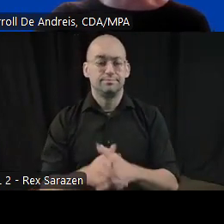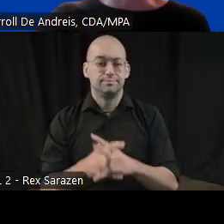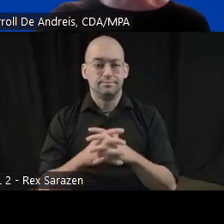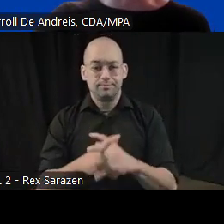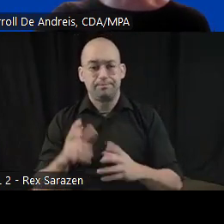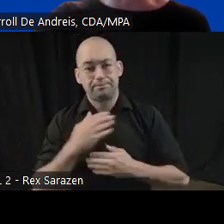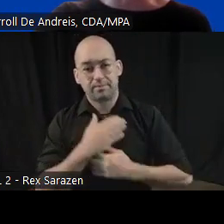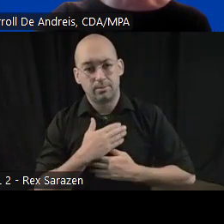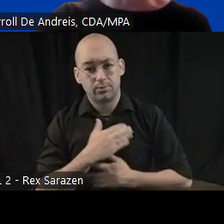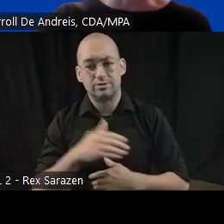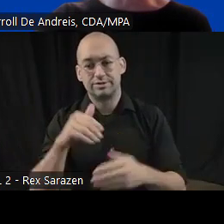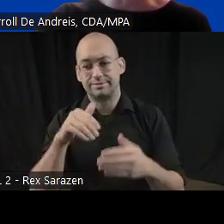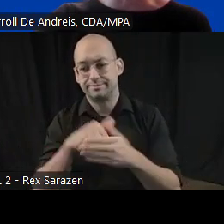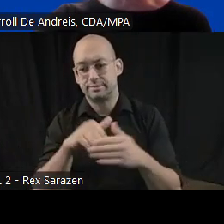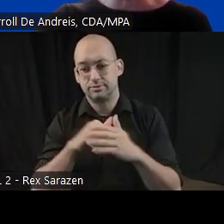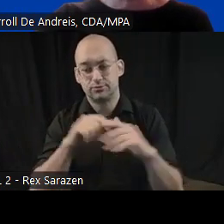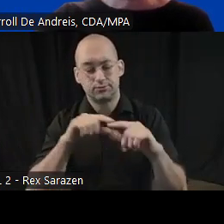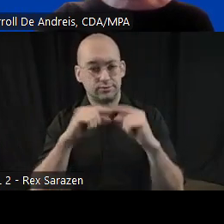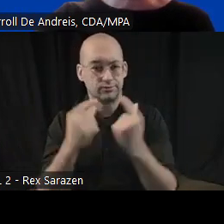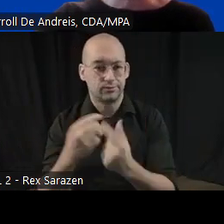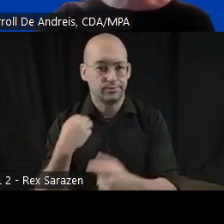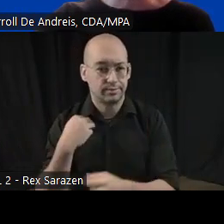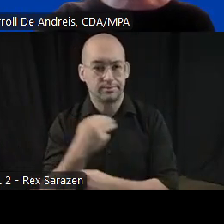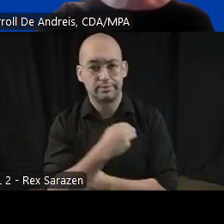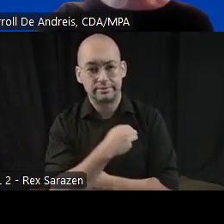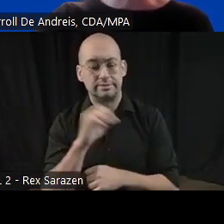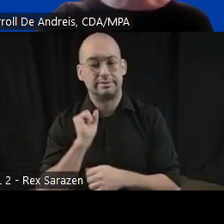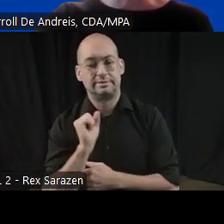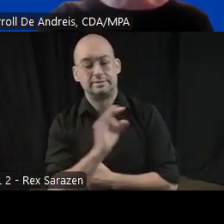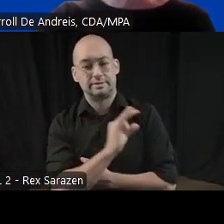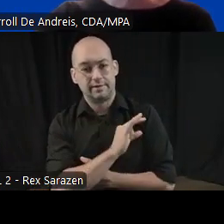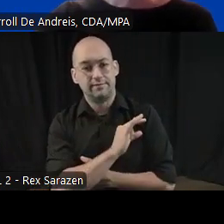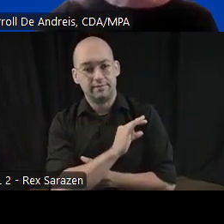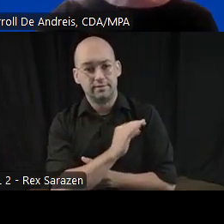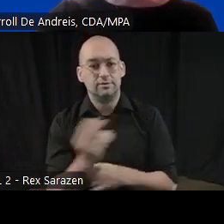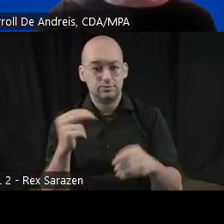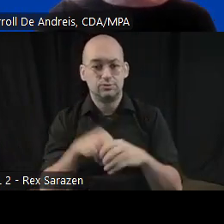appreciate our EACAD members and staff joining us. Please,